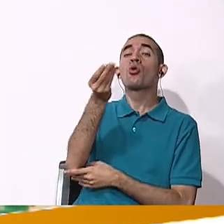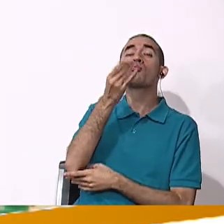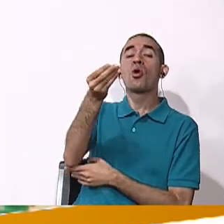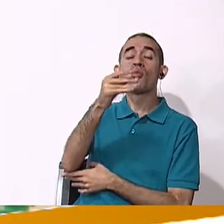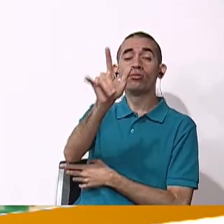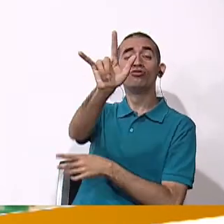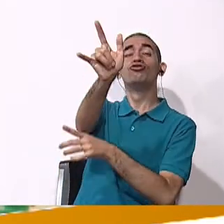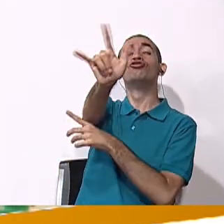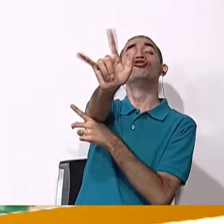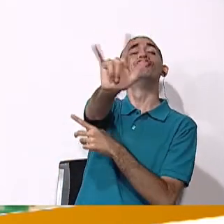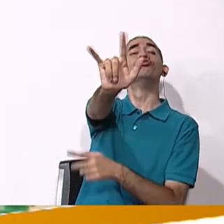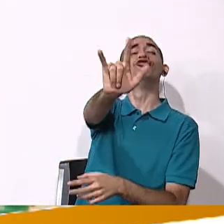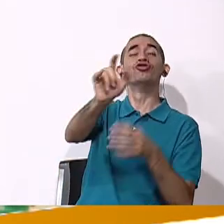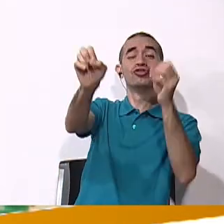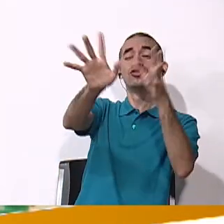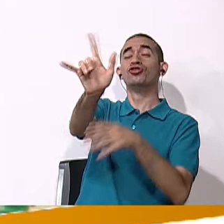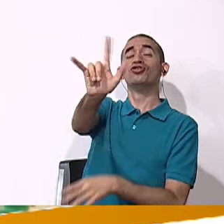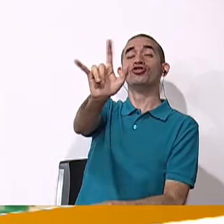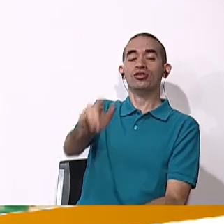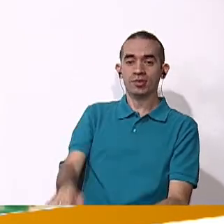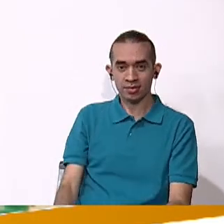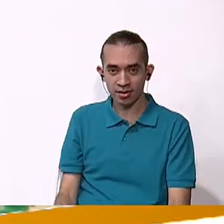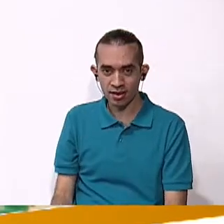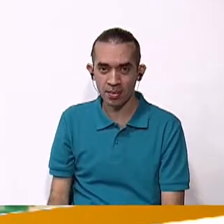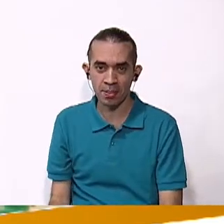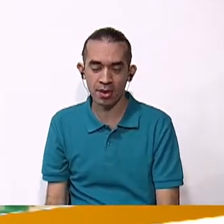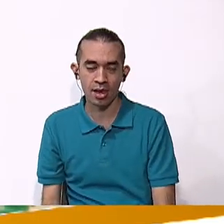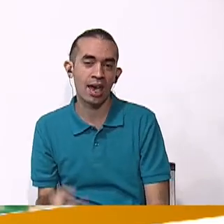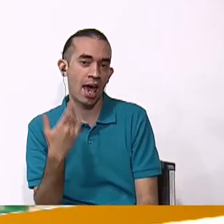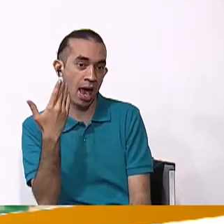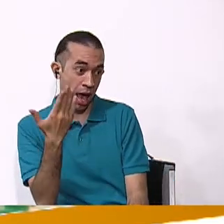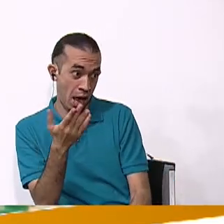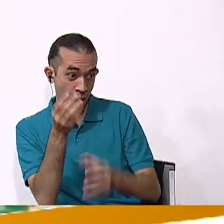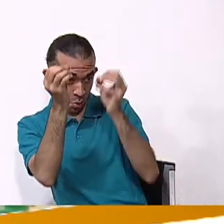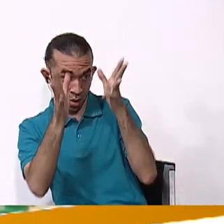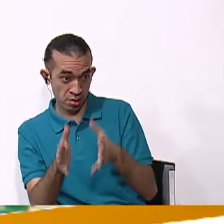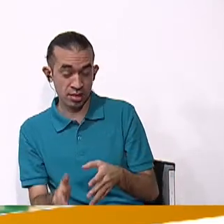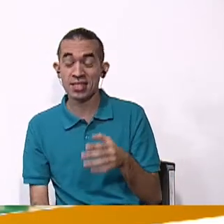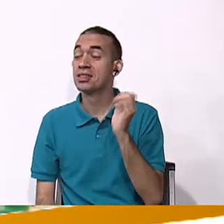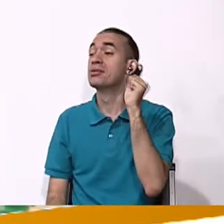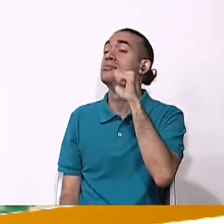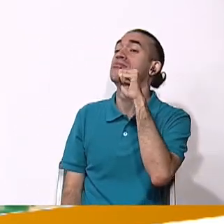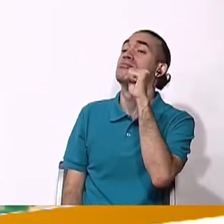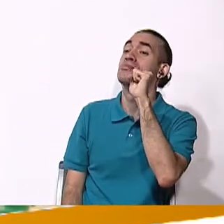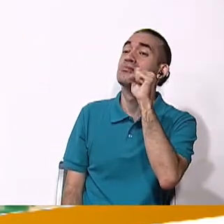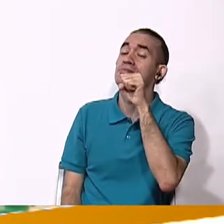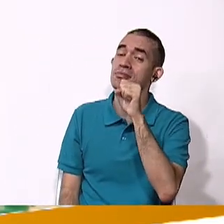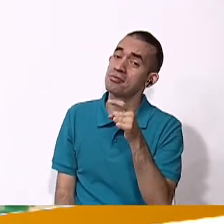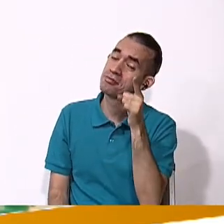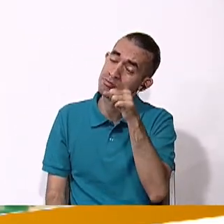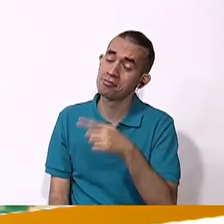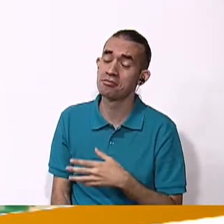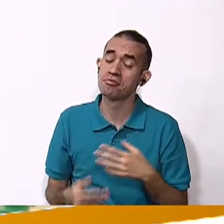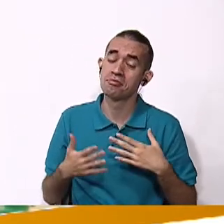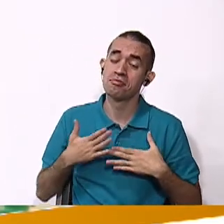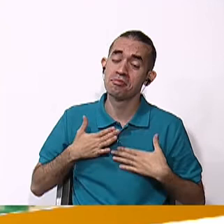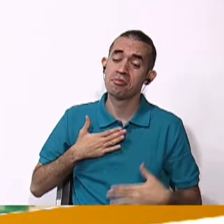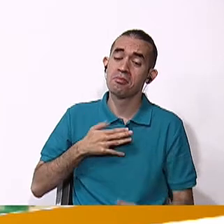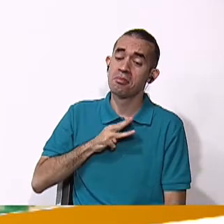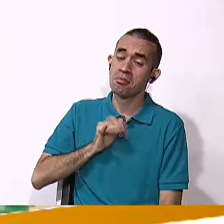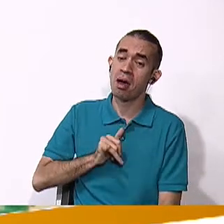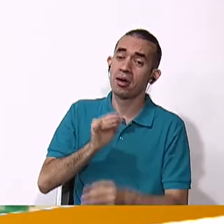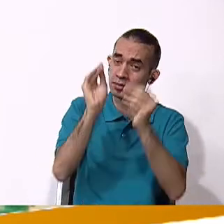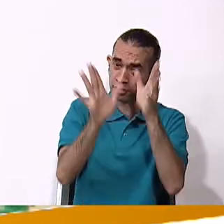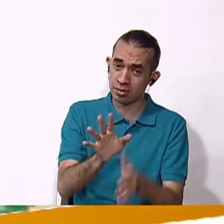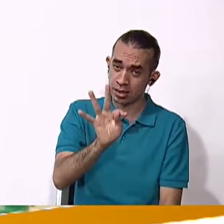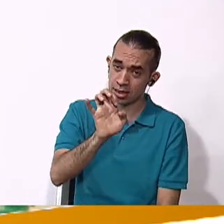I love you, teacher. Oh, she is your teacher. Yes. She is my teacher,